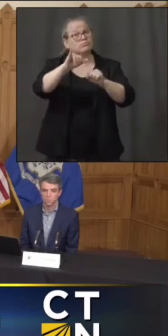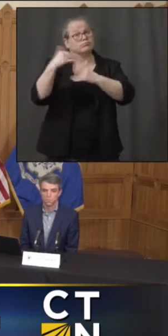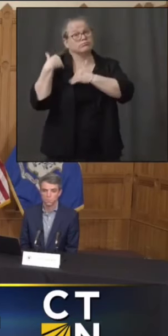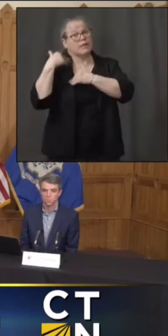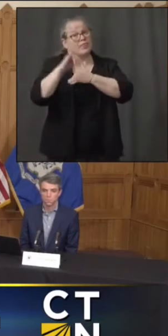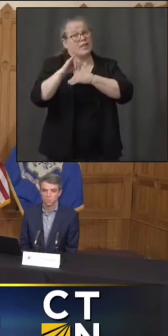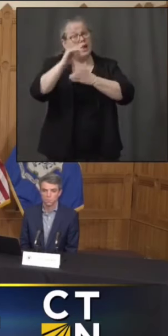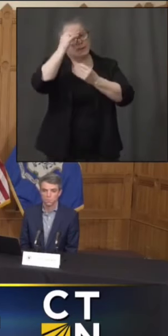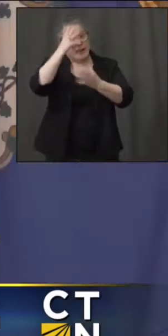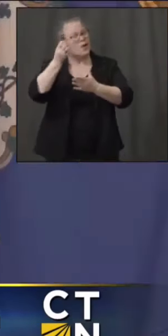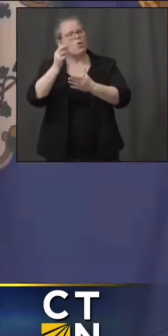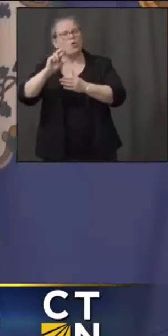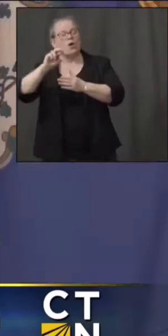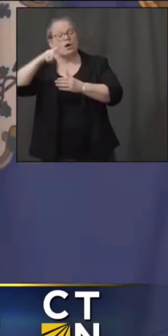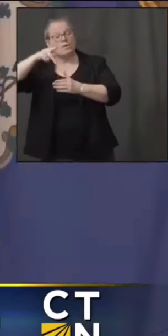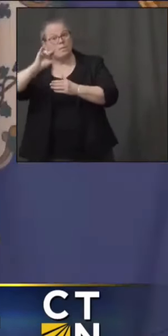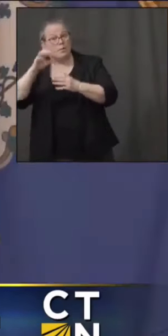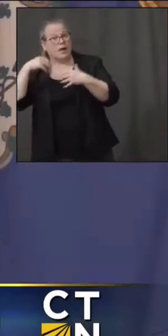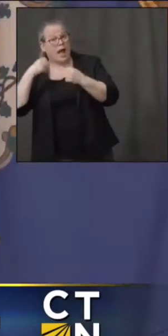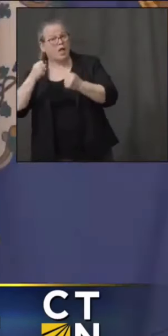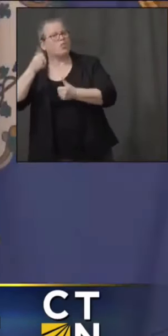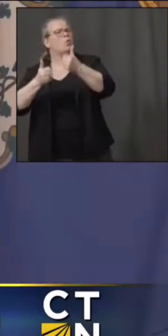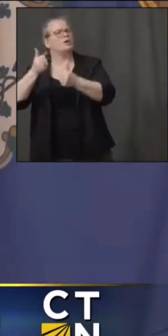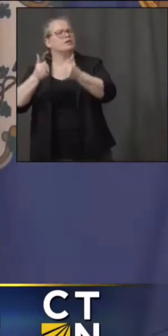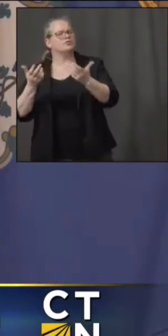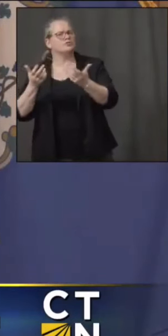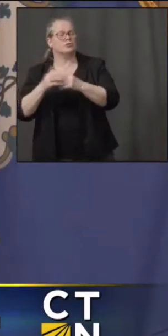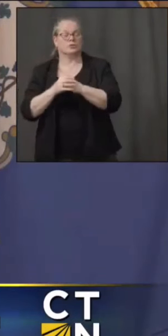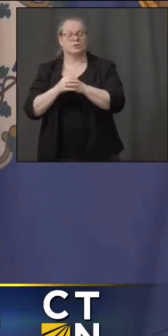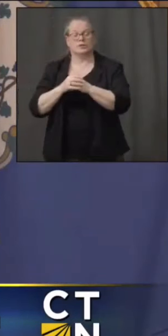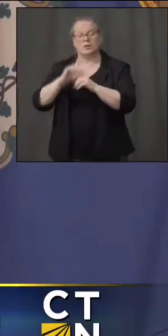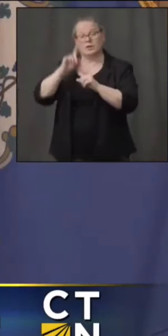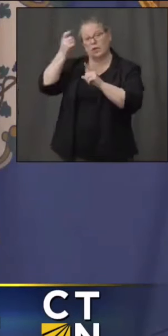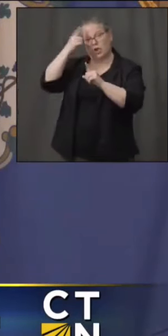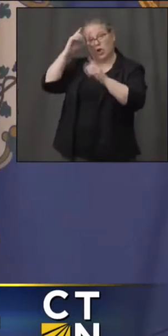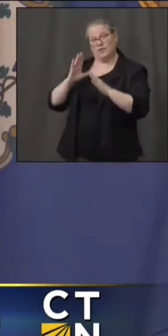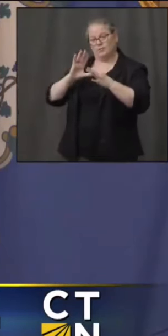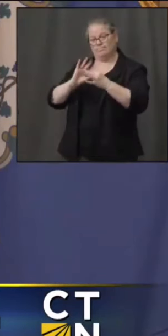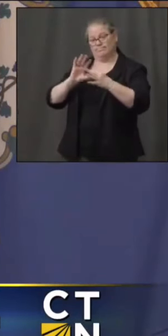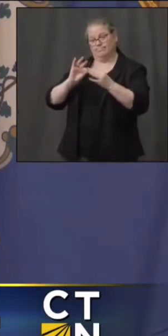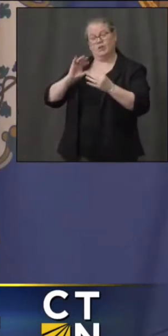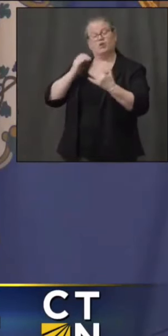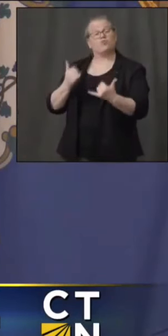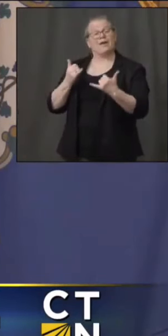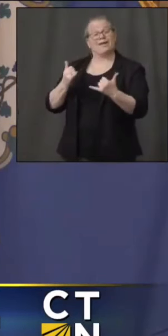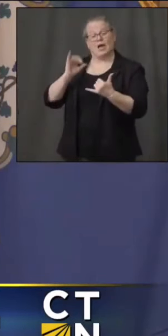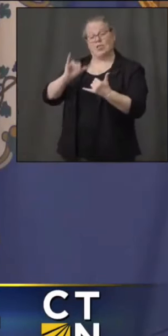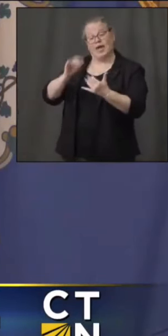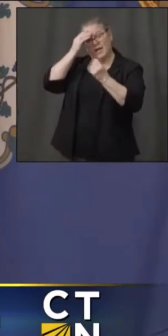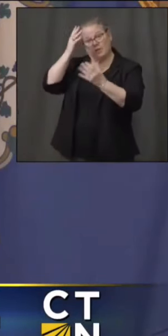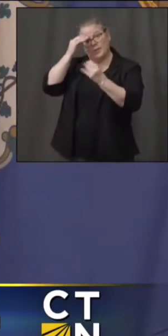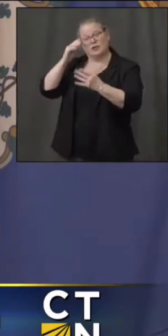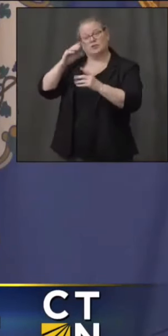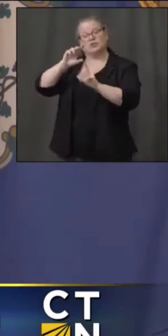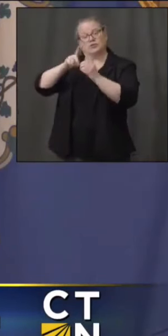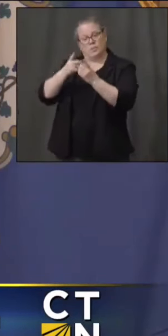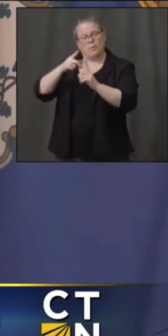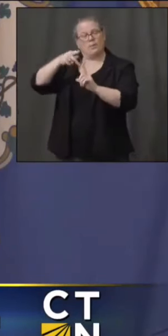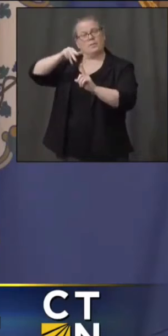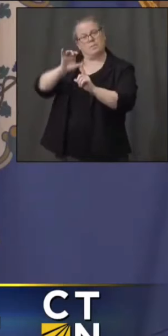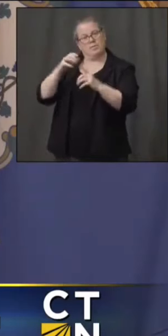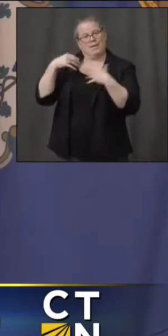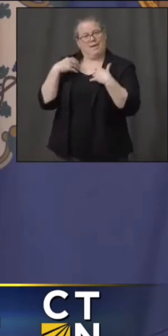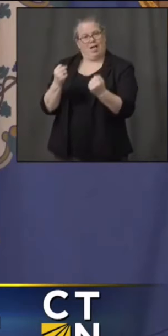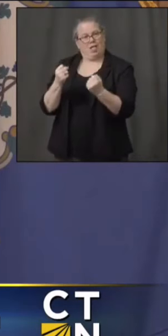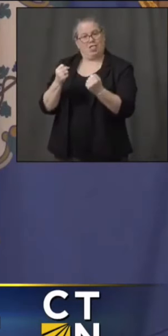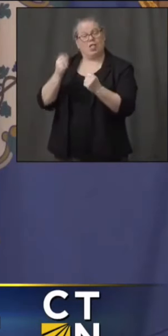Right now, all that information goes to the departments of public health and local places. People know who has been